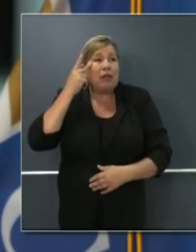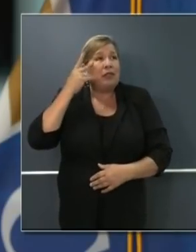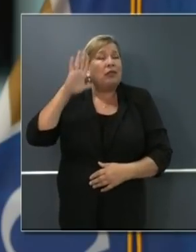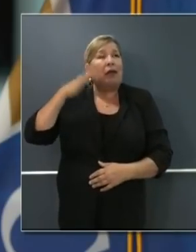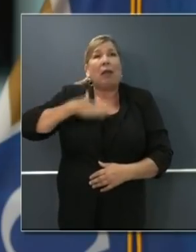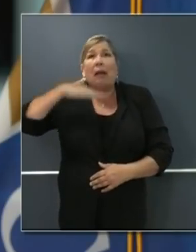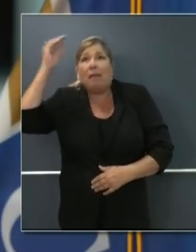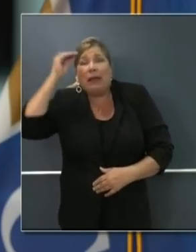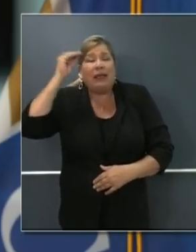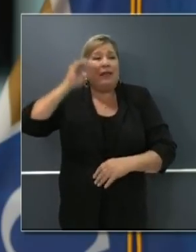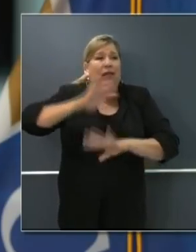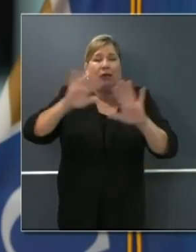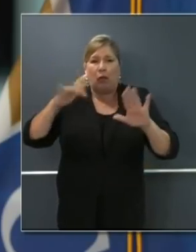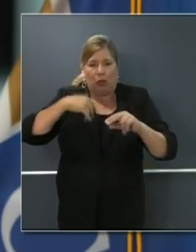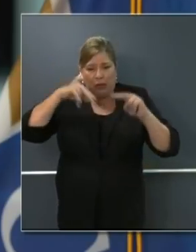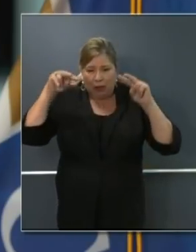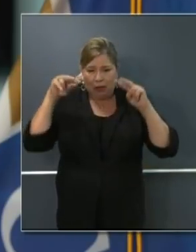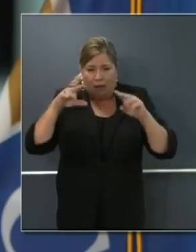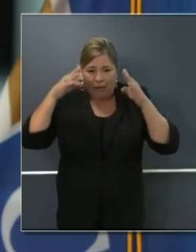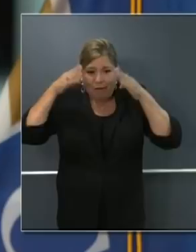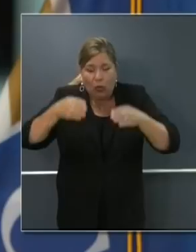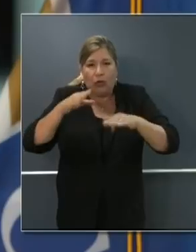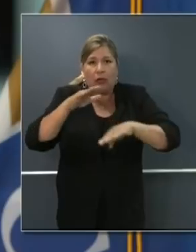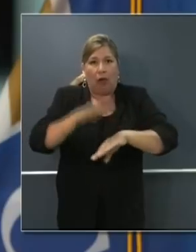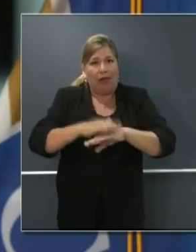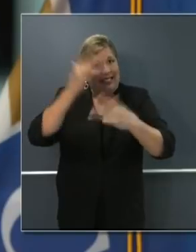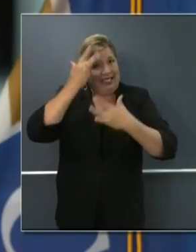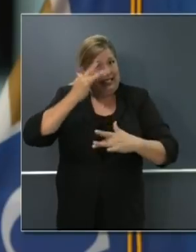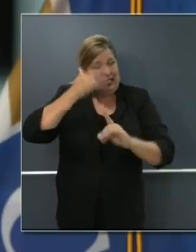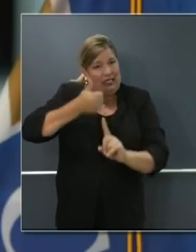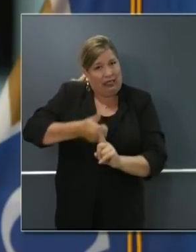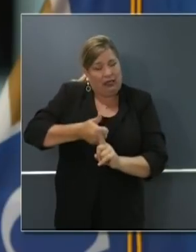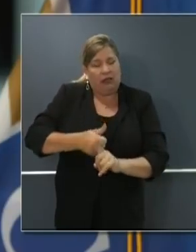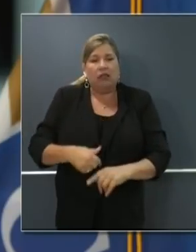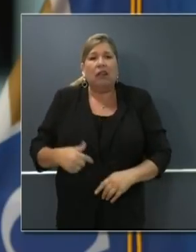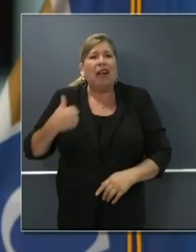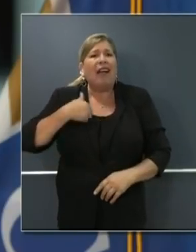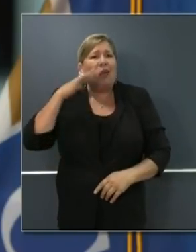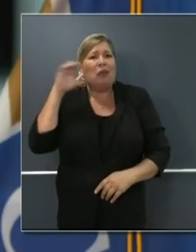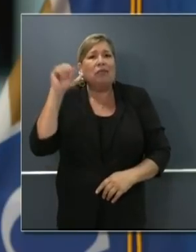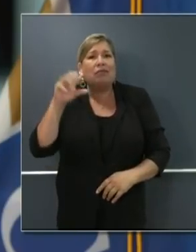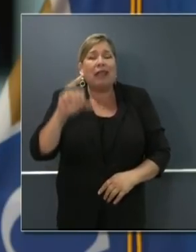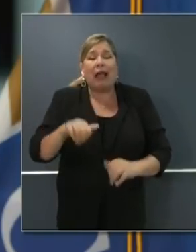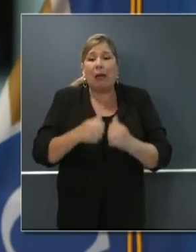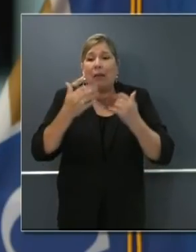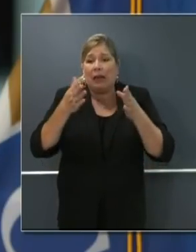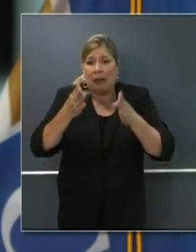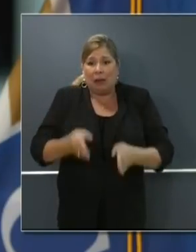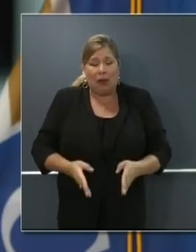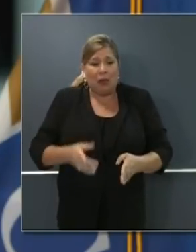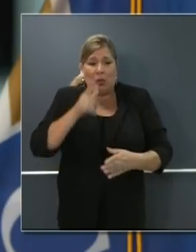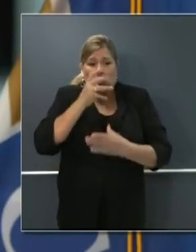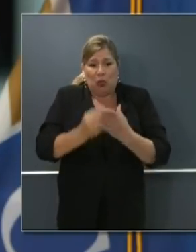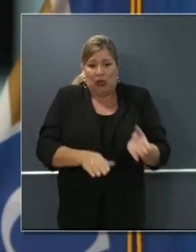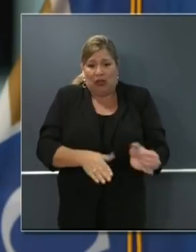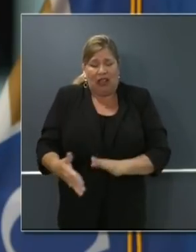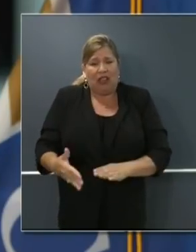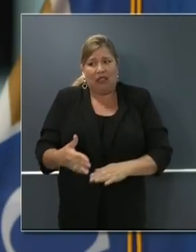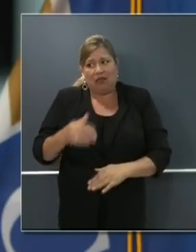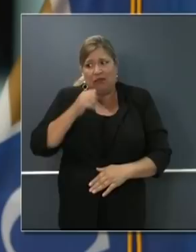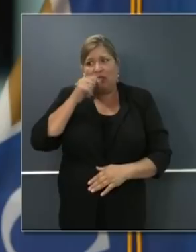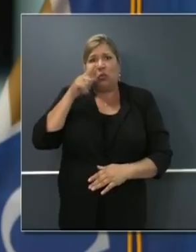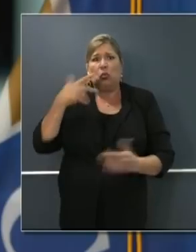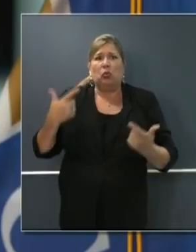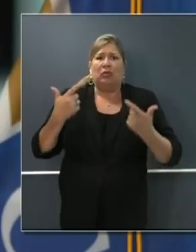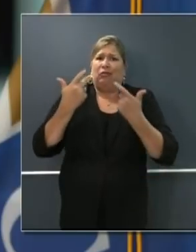the spread of this disease. I'm going to announce in a moment the number of people lost their lives, getting close to record numbers yesterday.